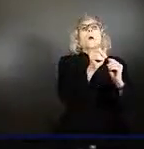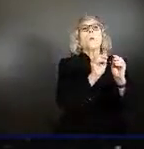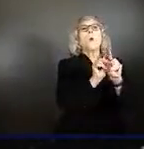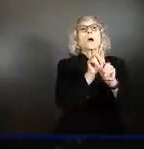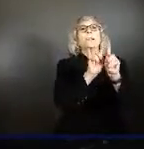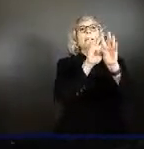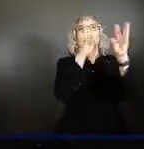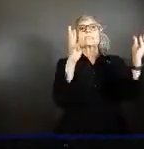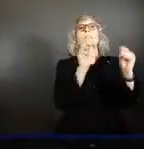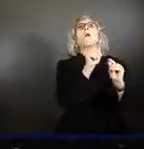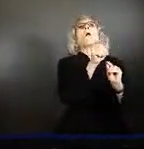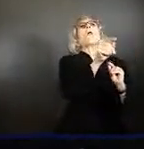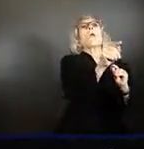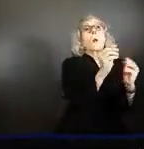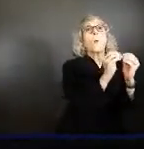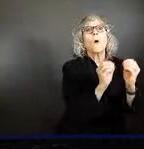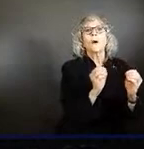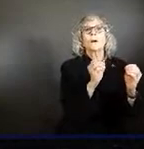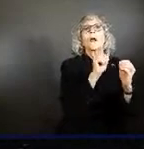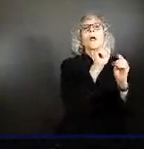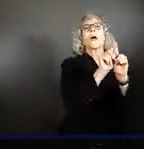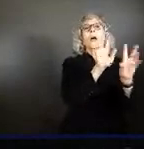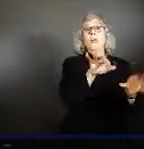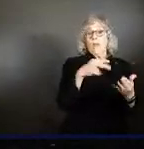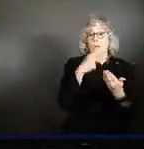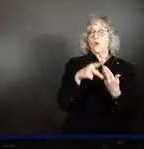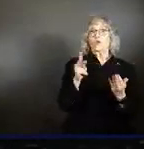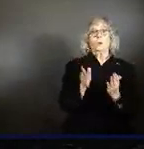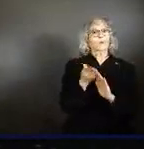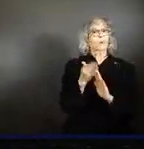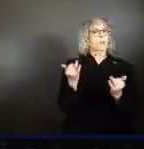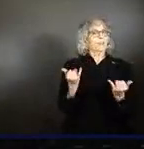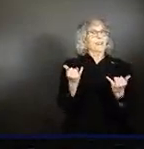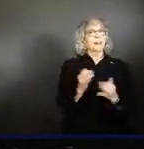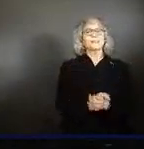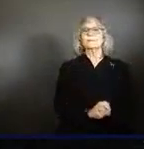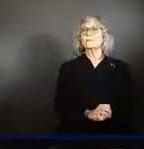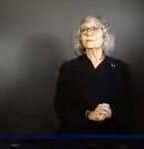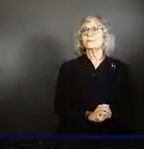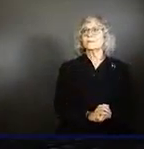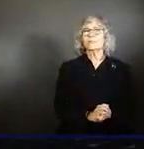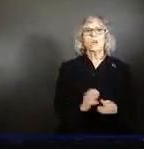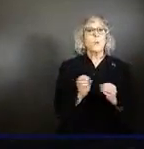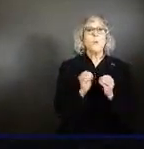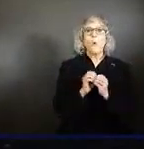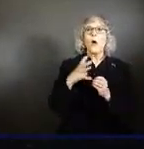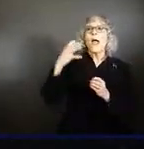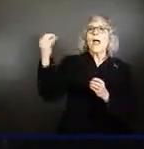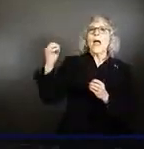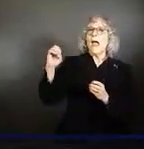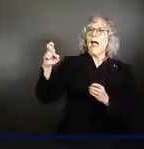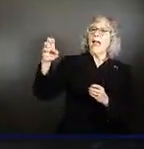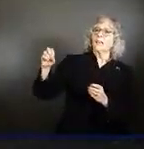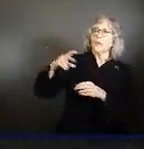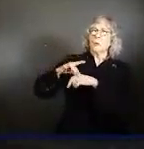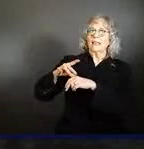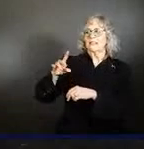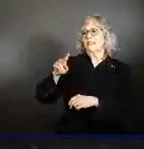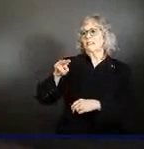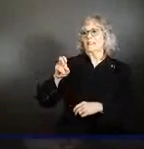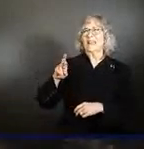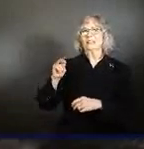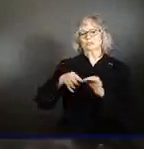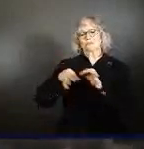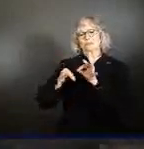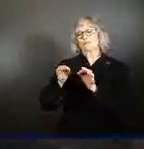do that. In fact, I think that program is running as we speak. A program like that. We're going to look at more exoplanets, which Nestor can tell you all about.